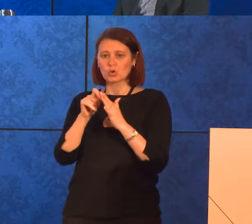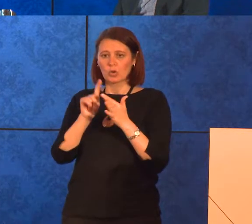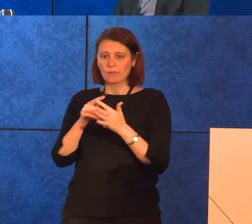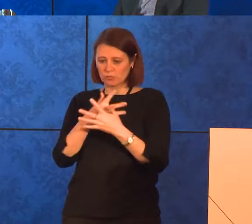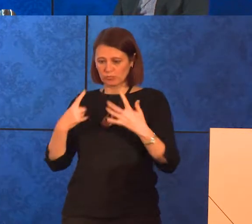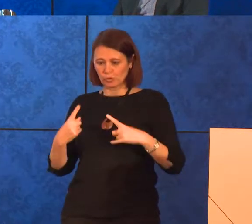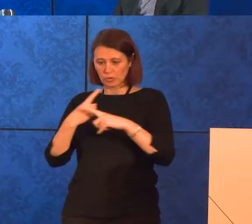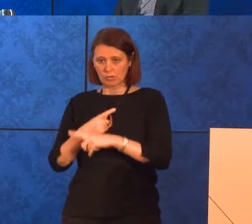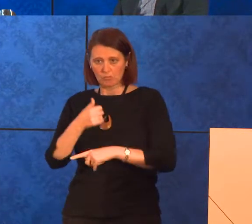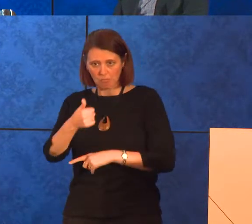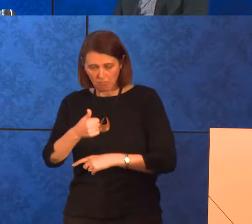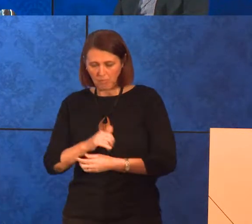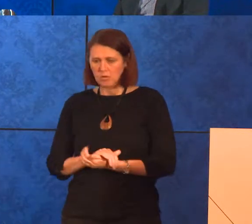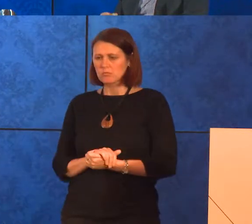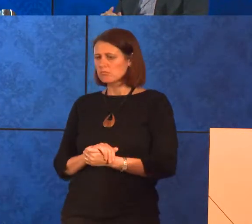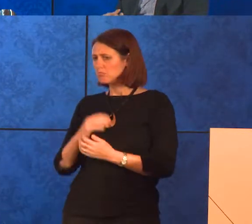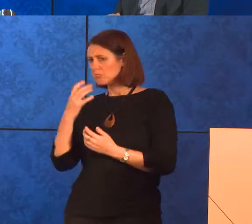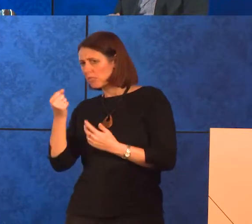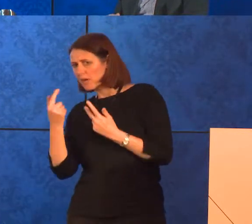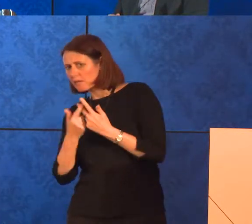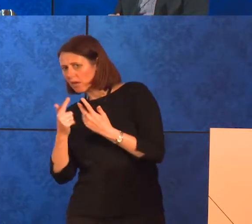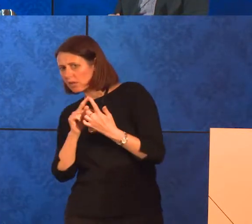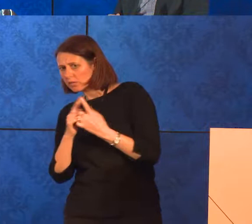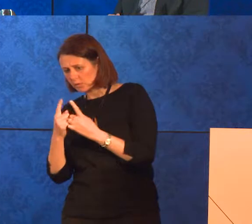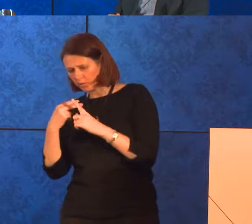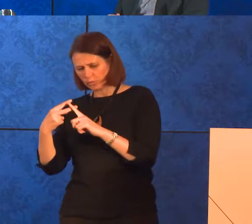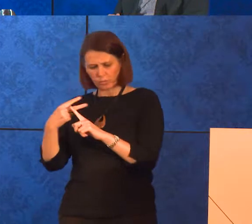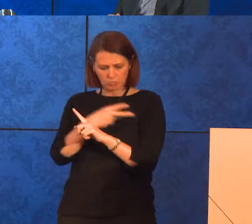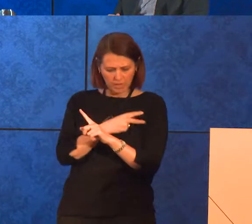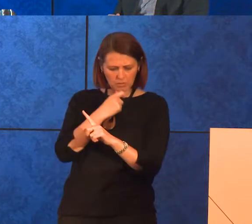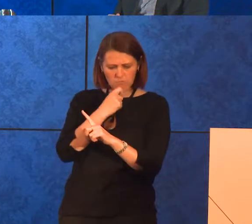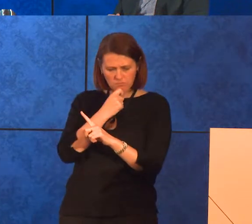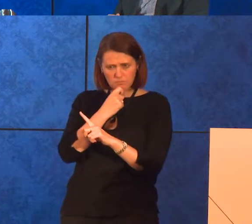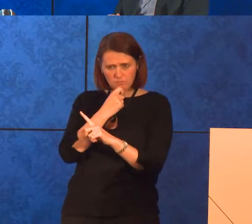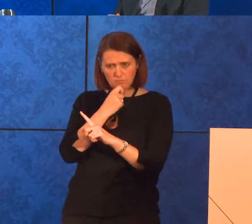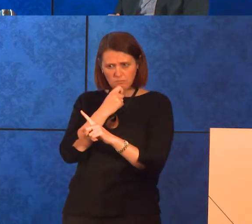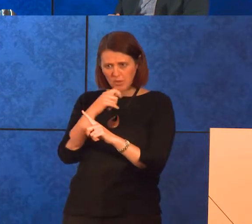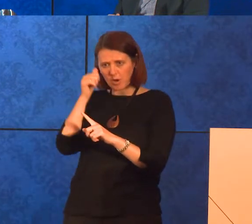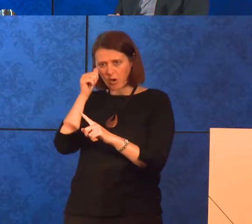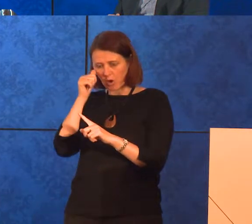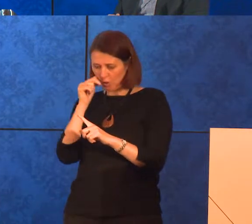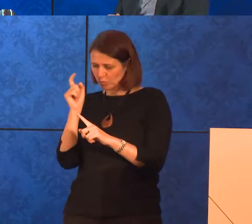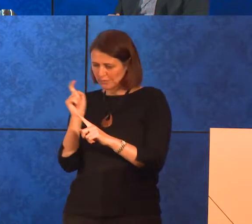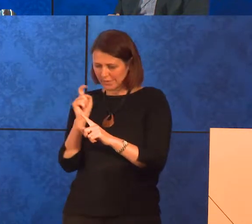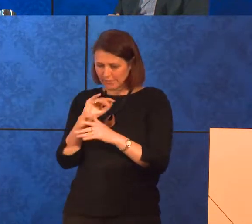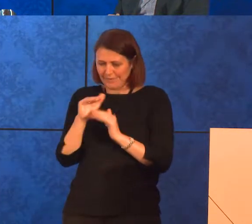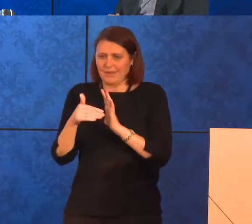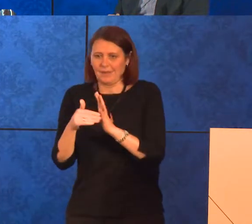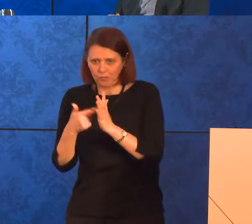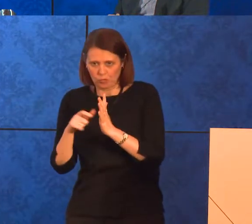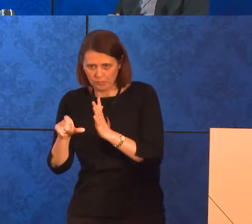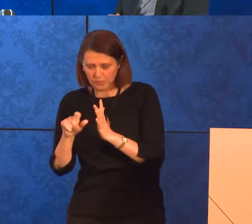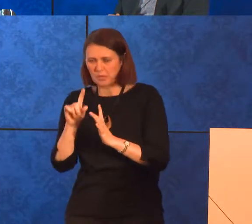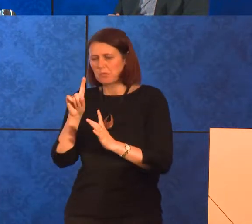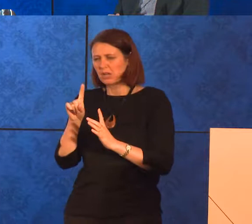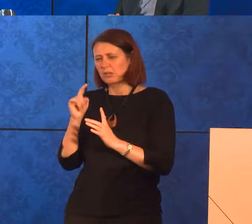change. But were there other things that you look back on now, and knowing that you came in at the tail end, where you